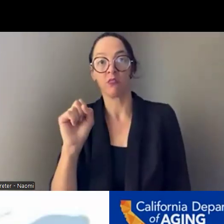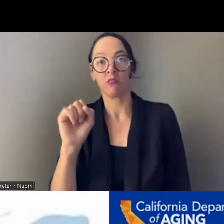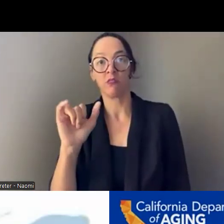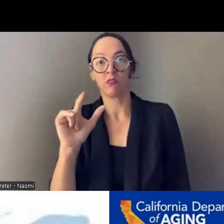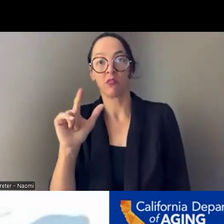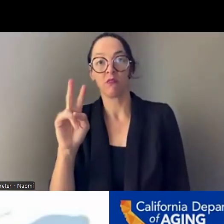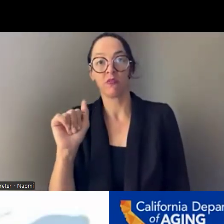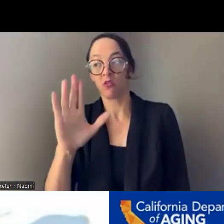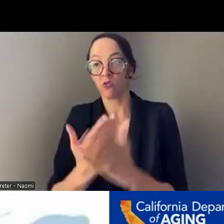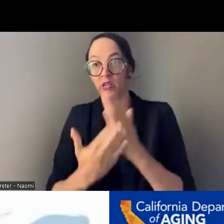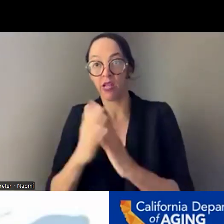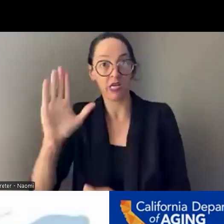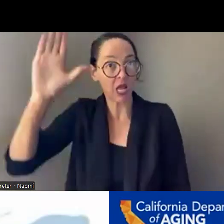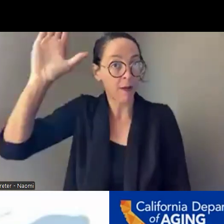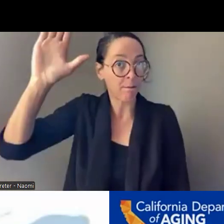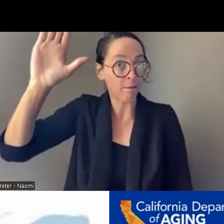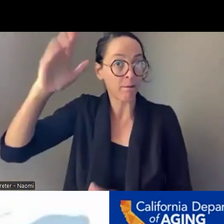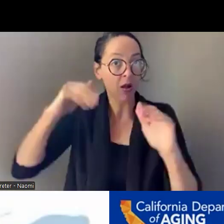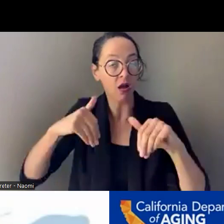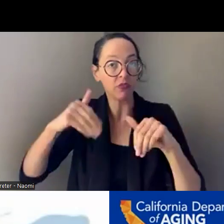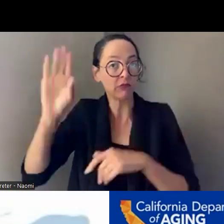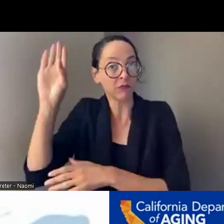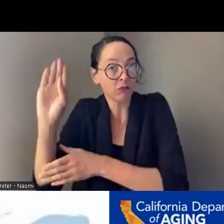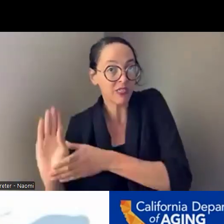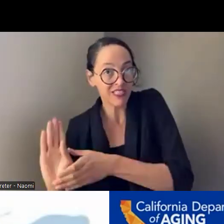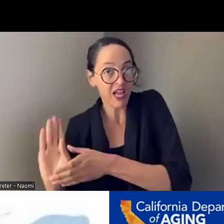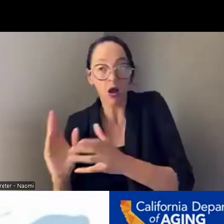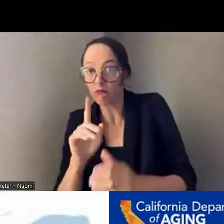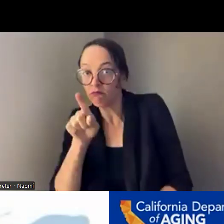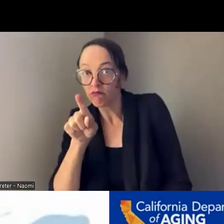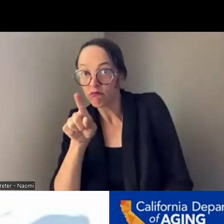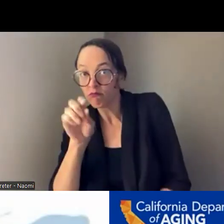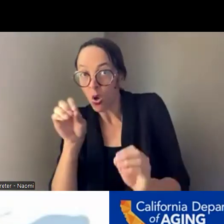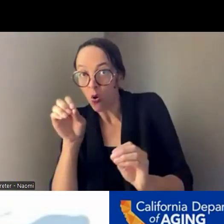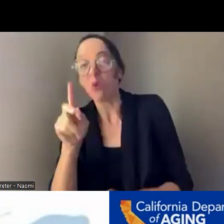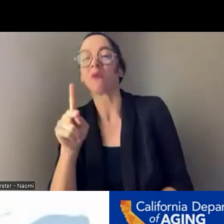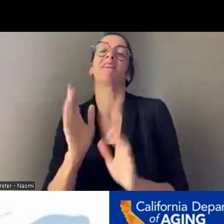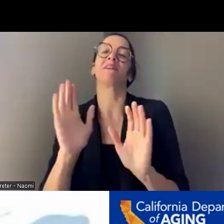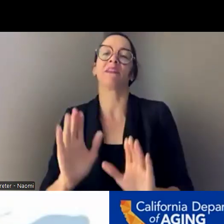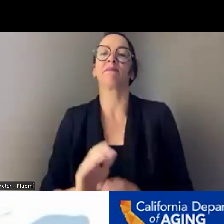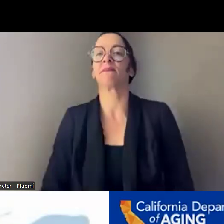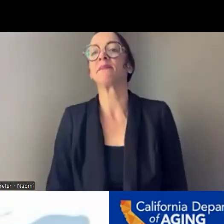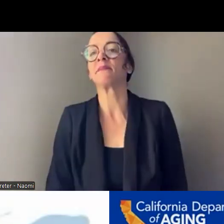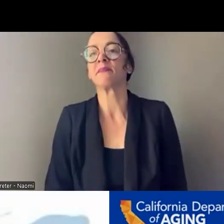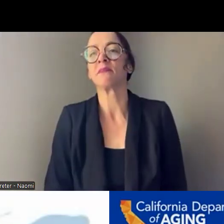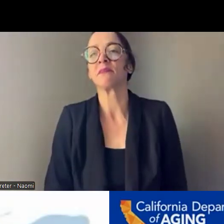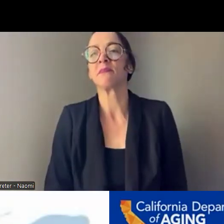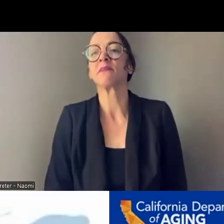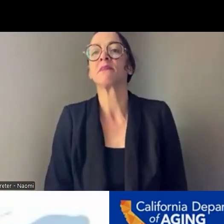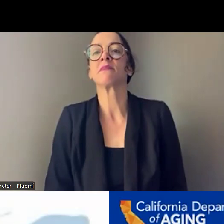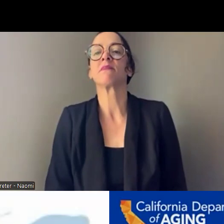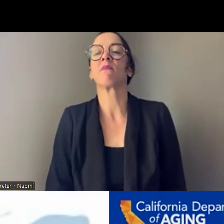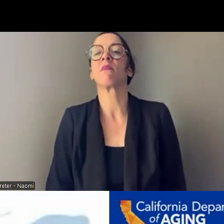put it down yet? Do you have your hand back up? No. Okay, great. Adina. Yeah, so